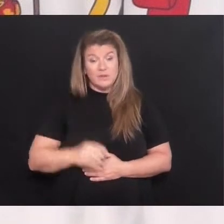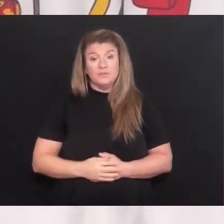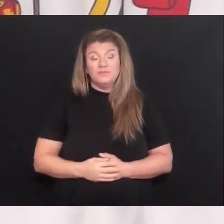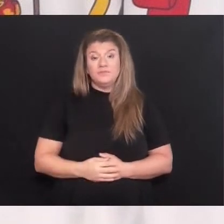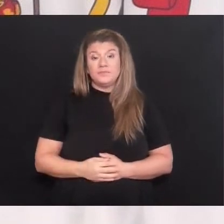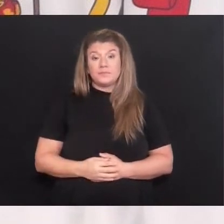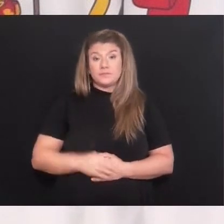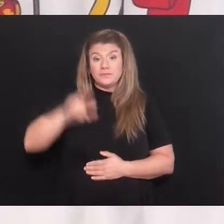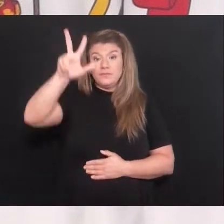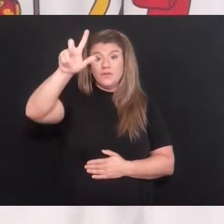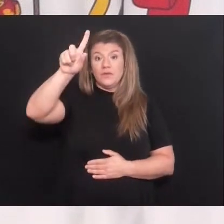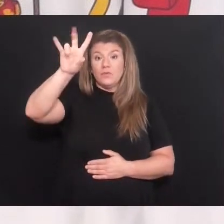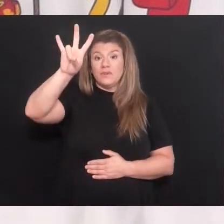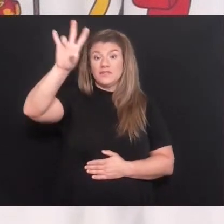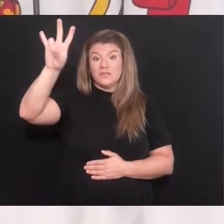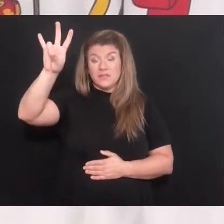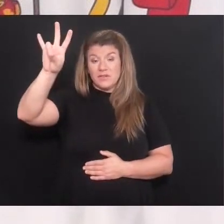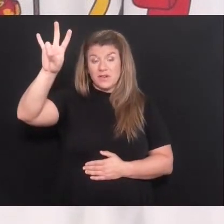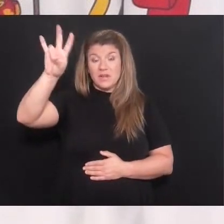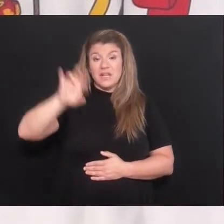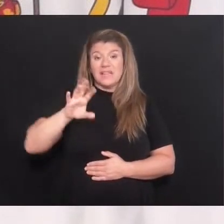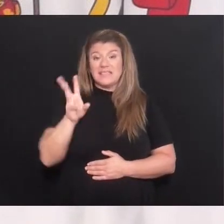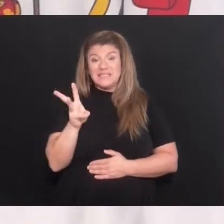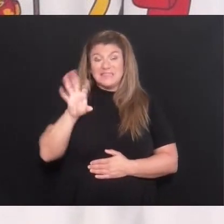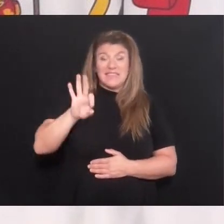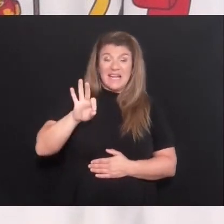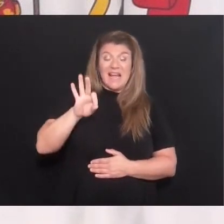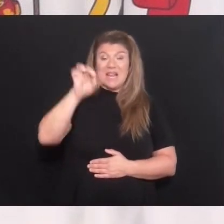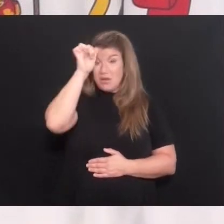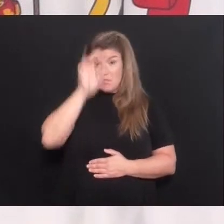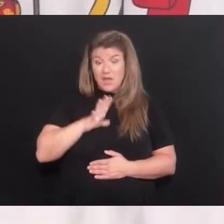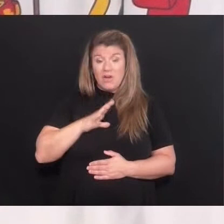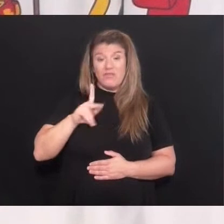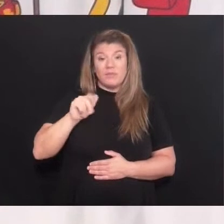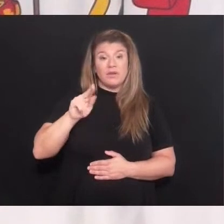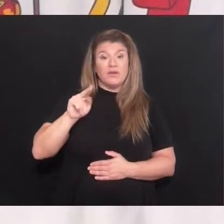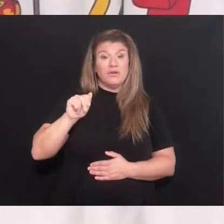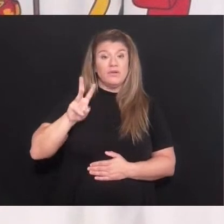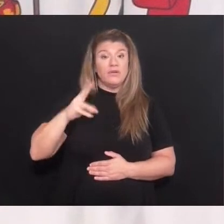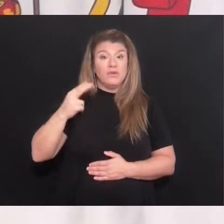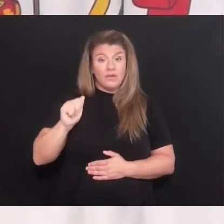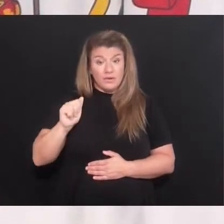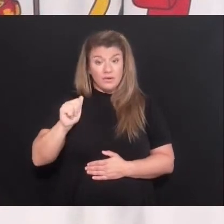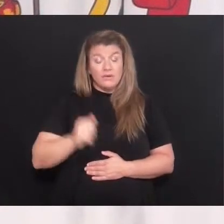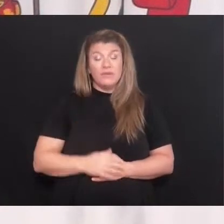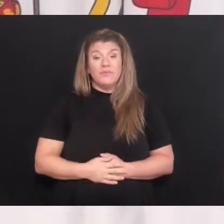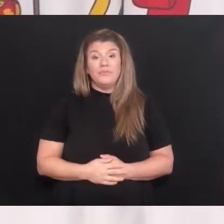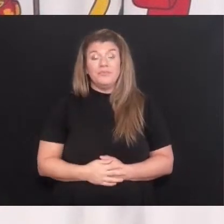The 3,177th death, a 69-year-old male from Kanawha County.